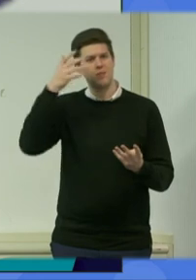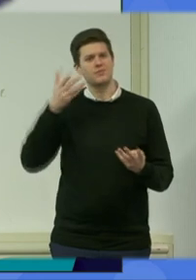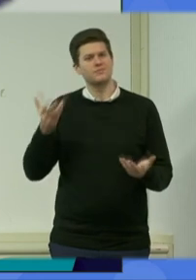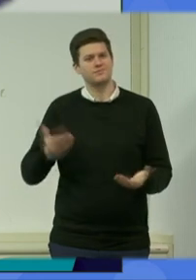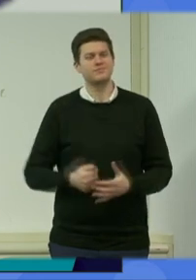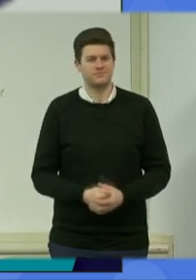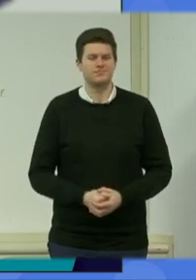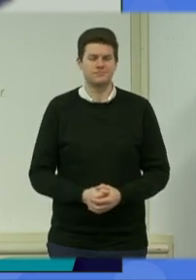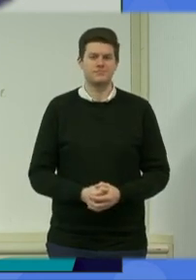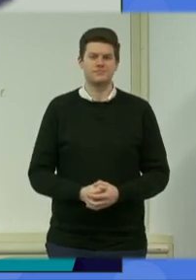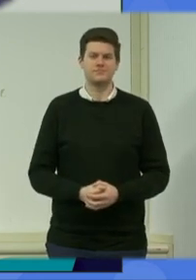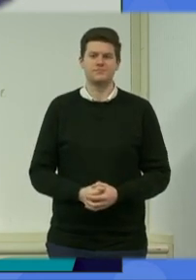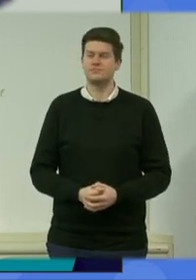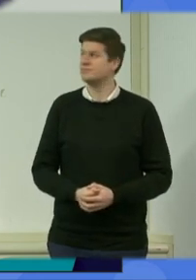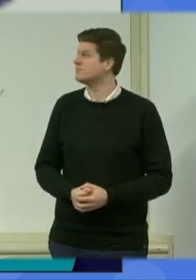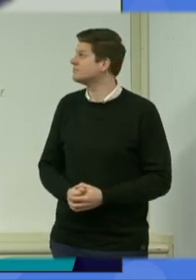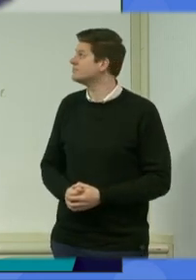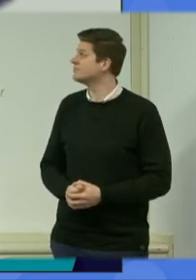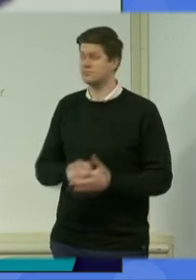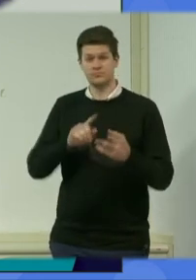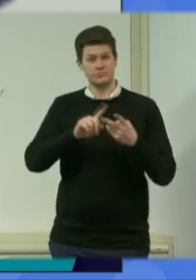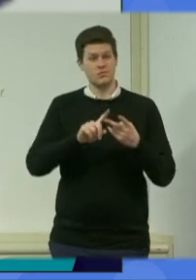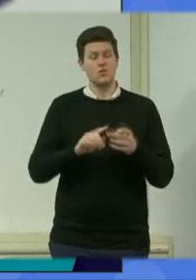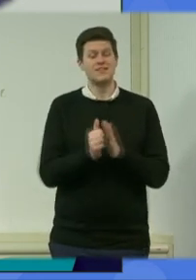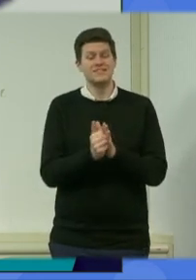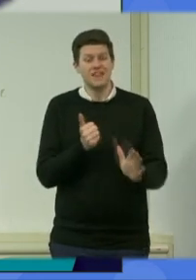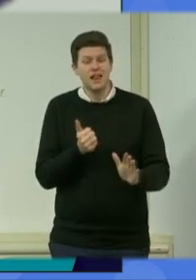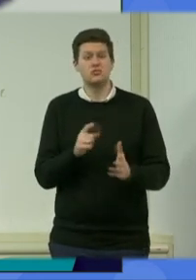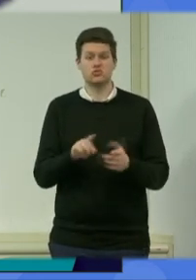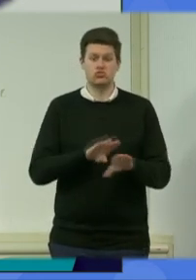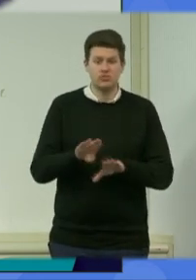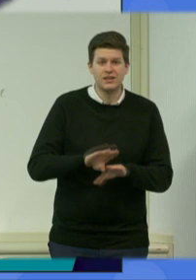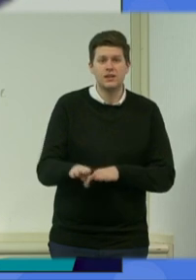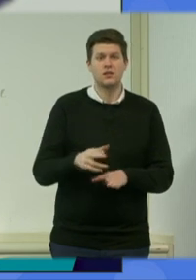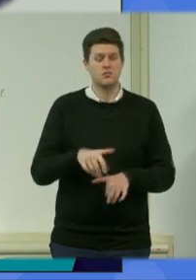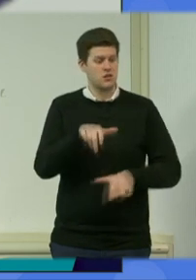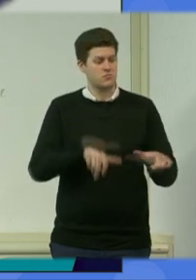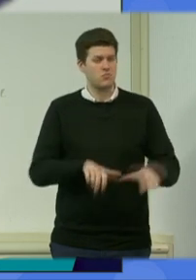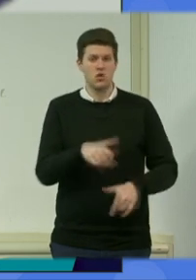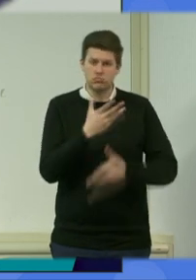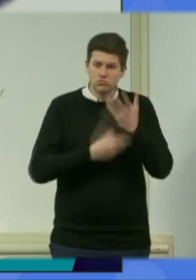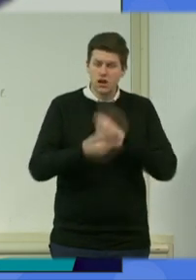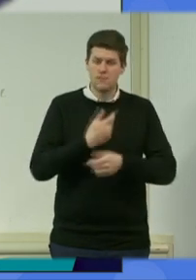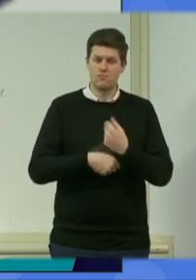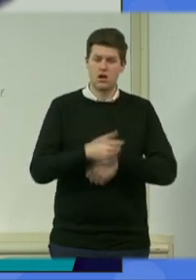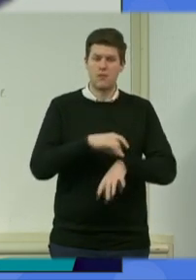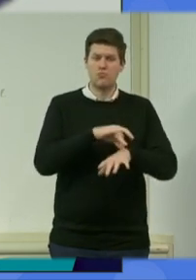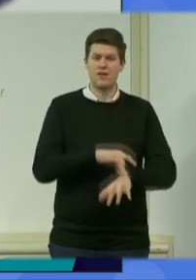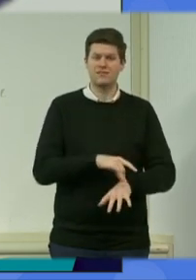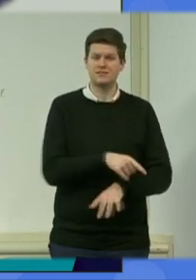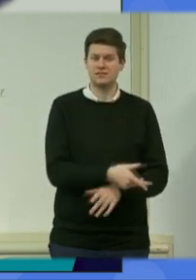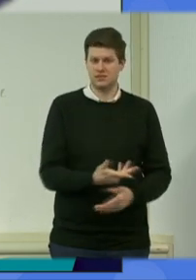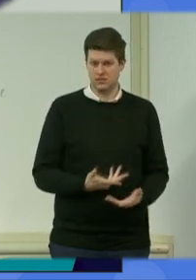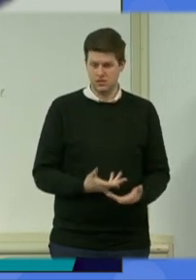all. The second one is kind of skills training, people coming through skills, apprenticeships and support for our workers so we have better, more